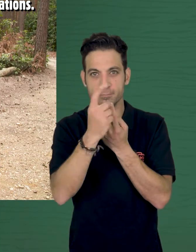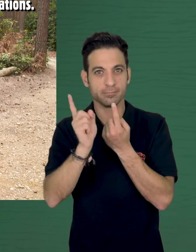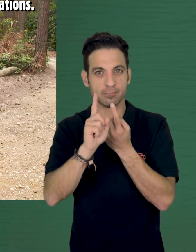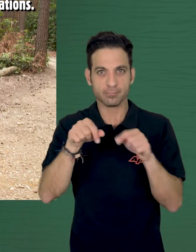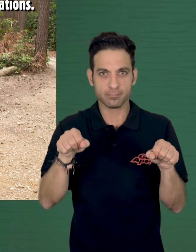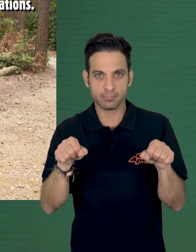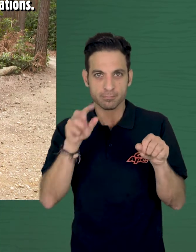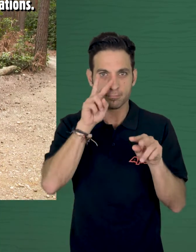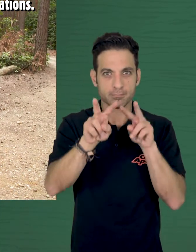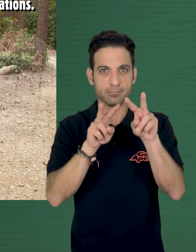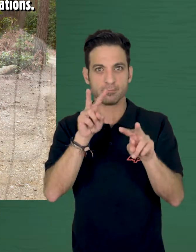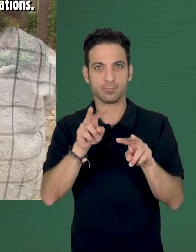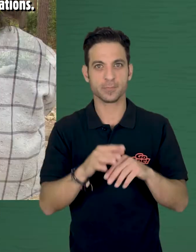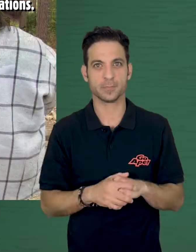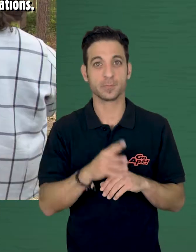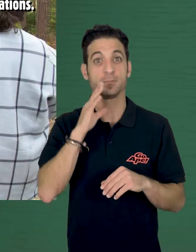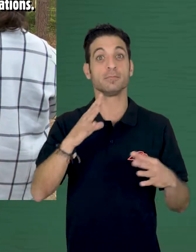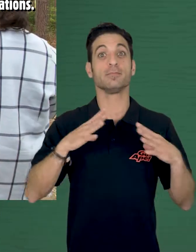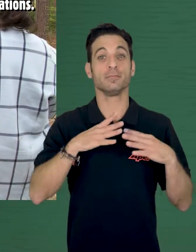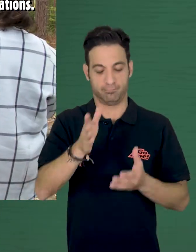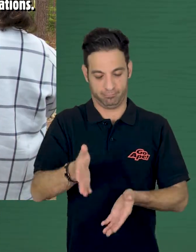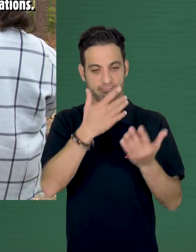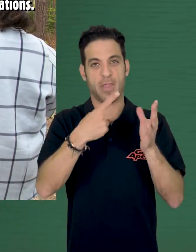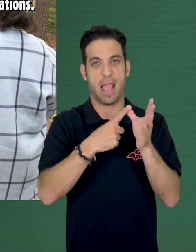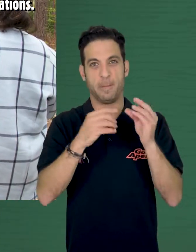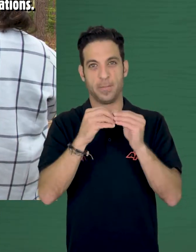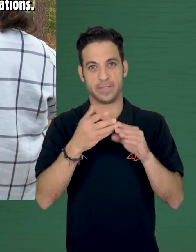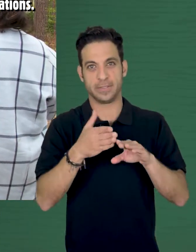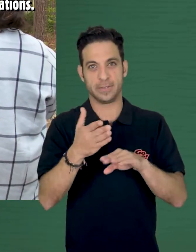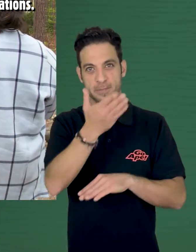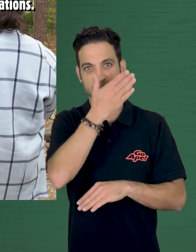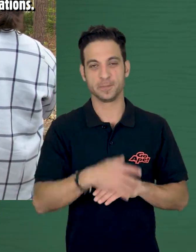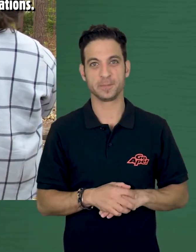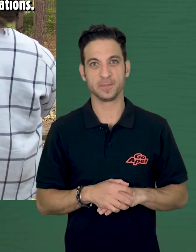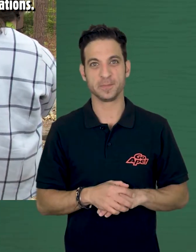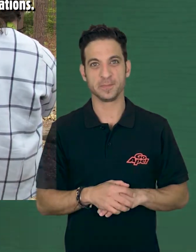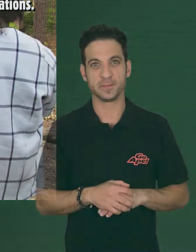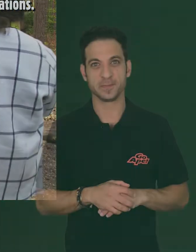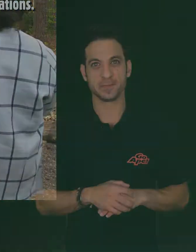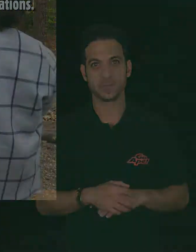concentrate on the trail ahead of you. So when you're ready, you can head down this way and to trails A and B.